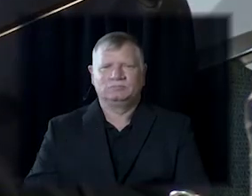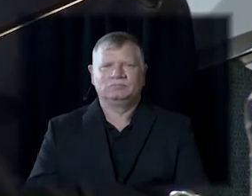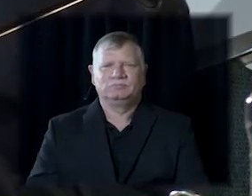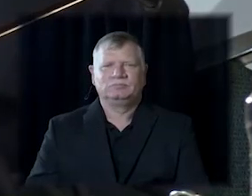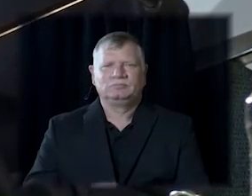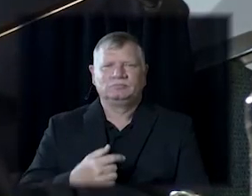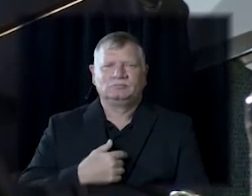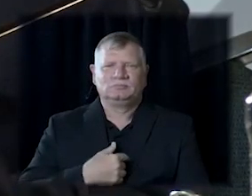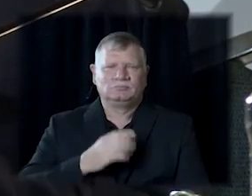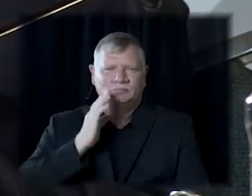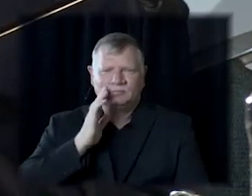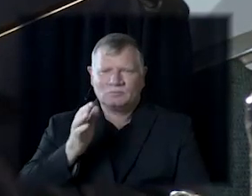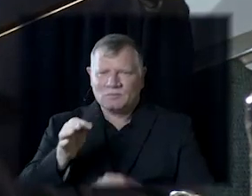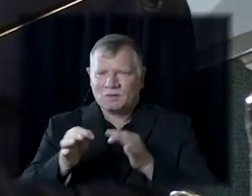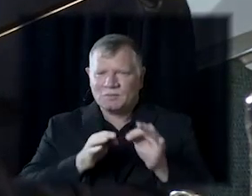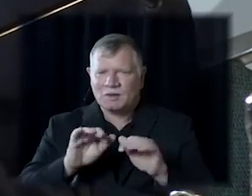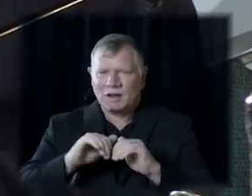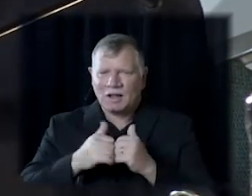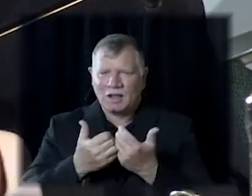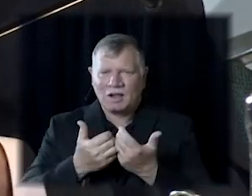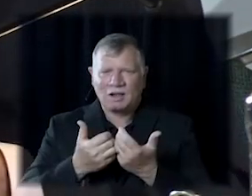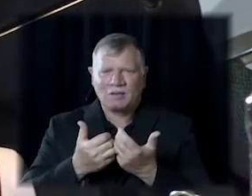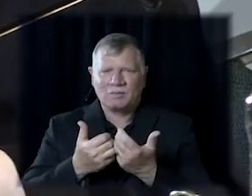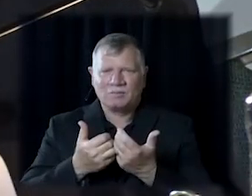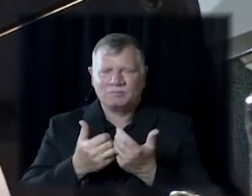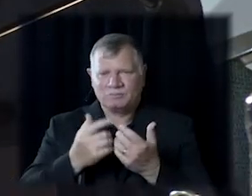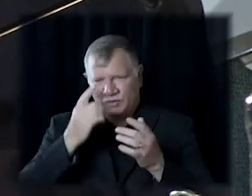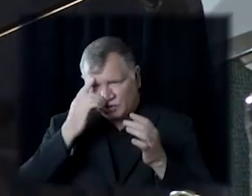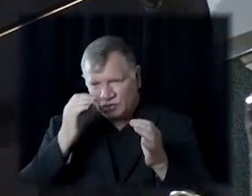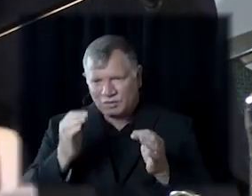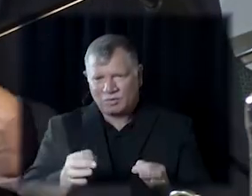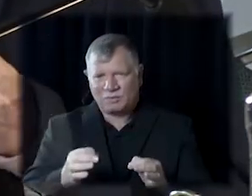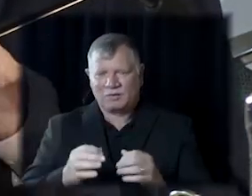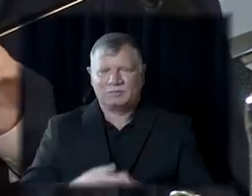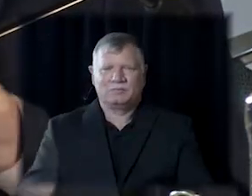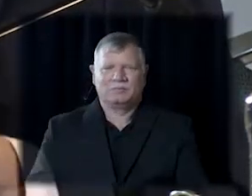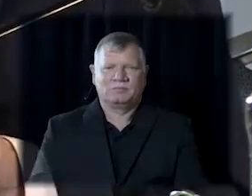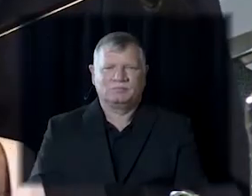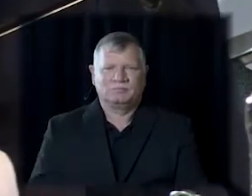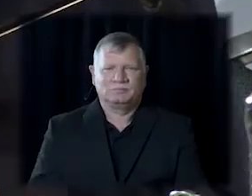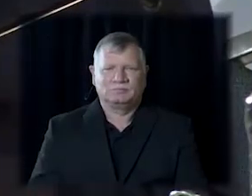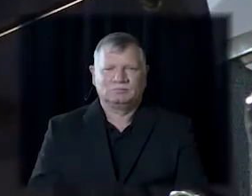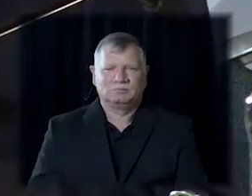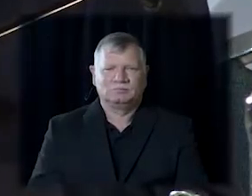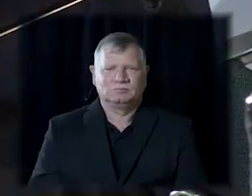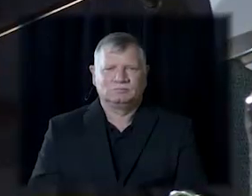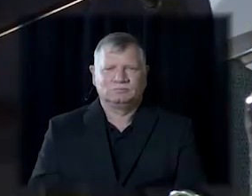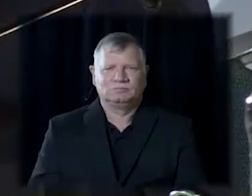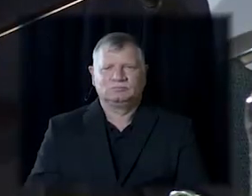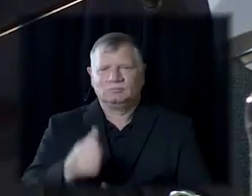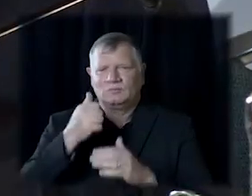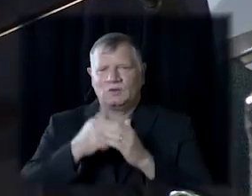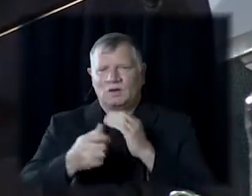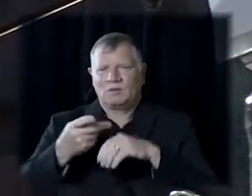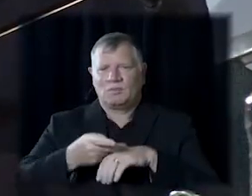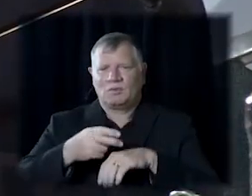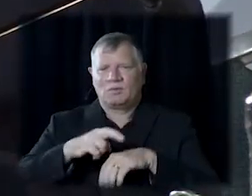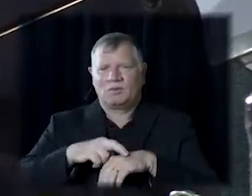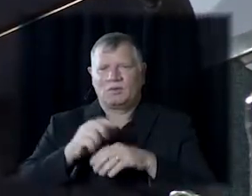of time of explaining how those determinations were made. Under Puerto Rico